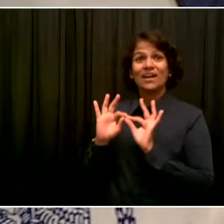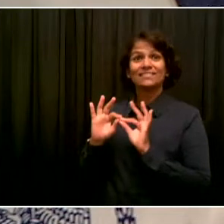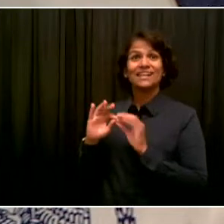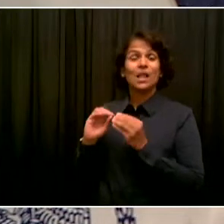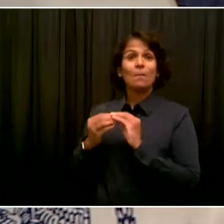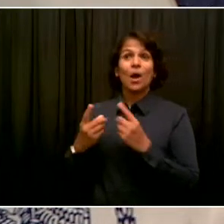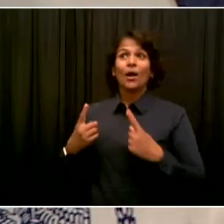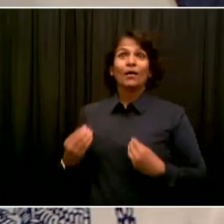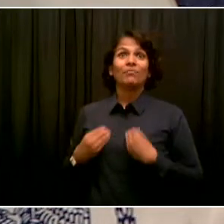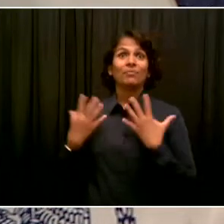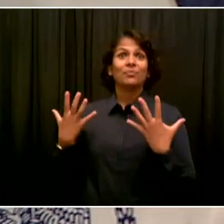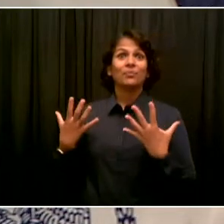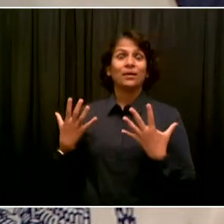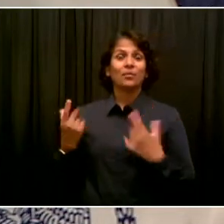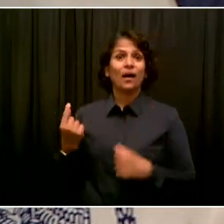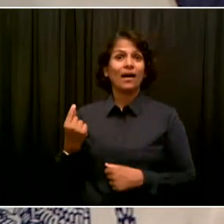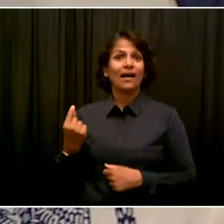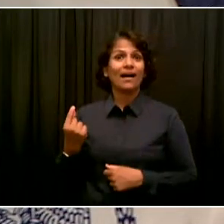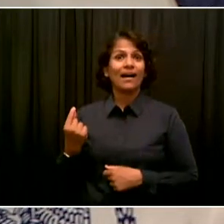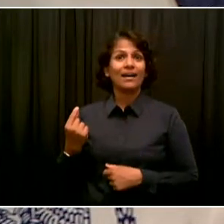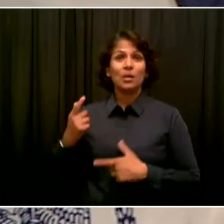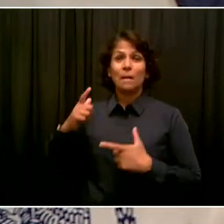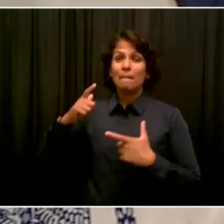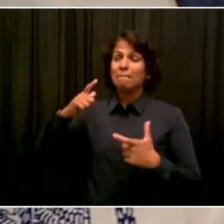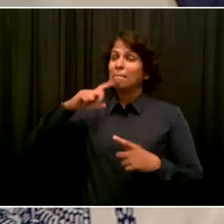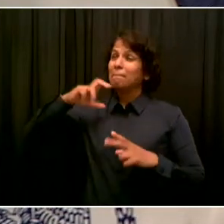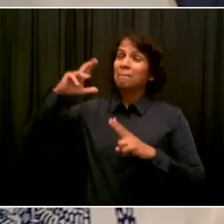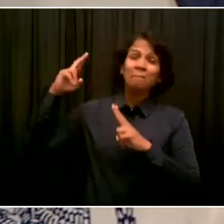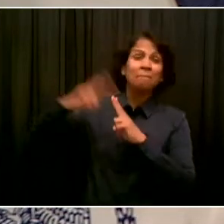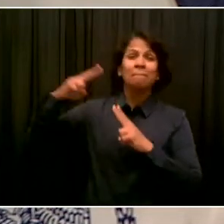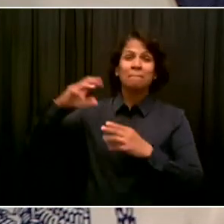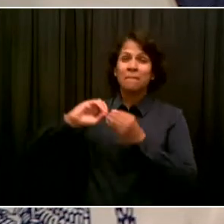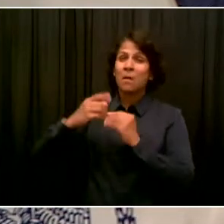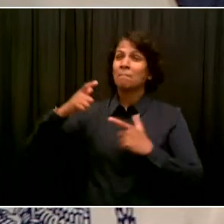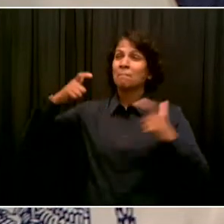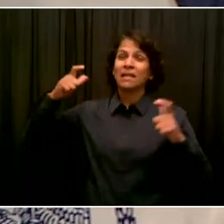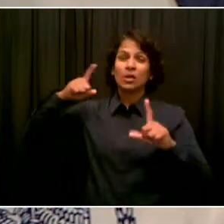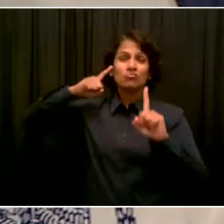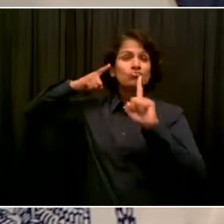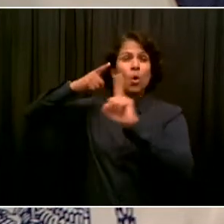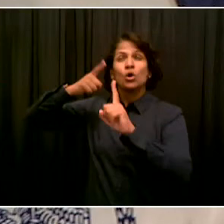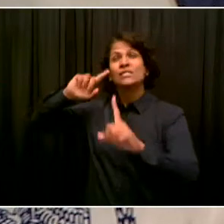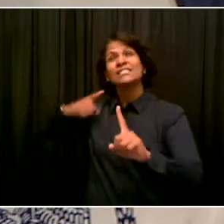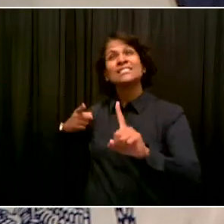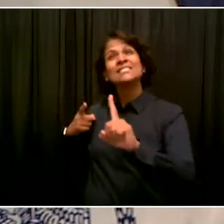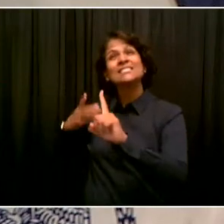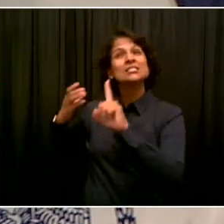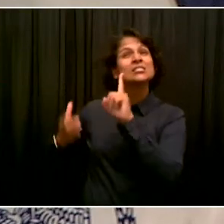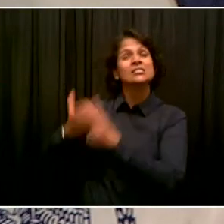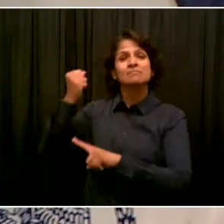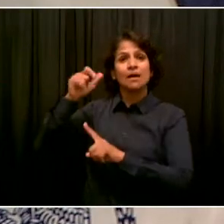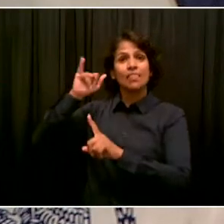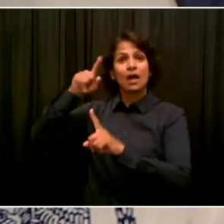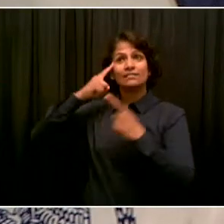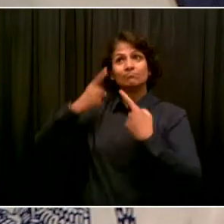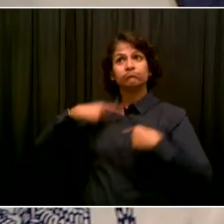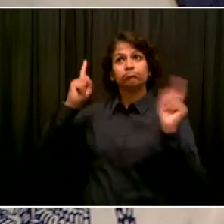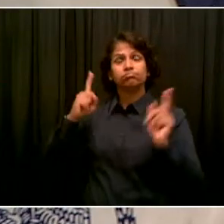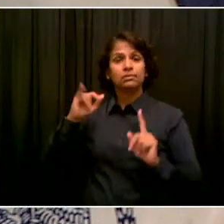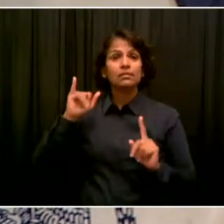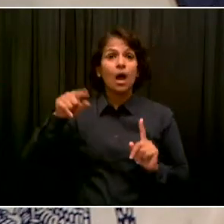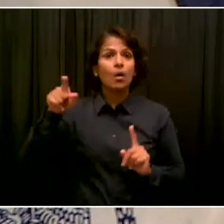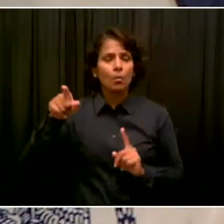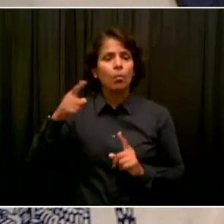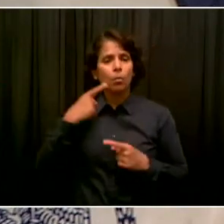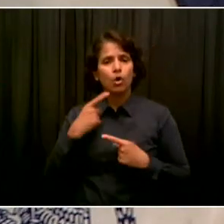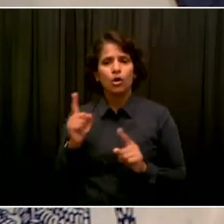the push goals, the notion that we could call upon government to do things it had never done before, worked so consistently. I have